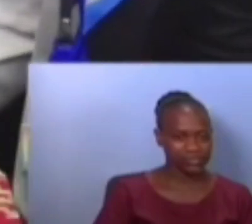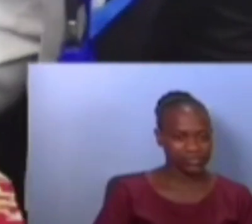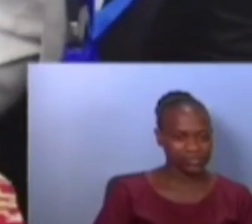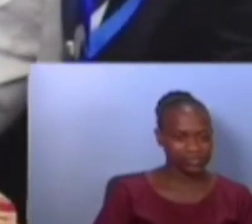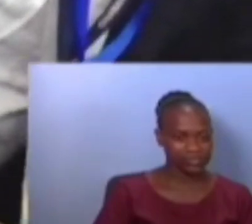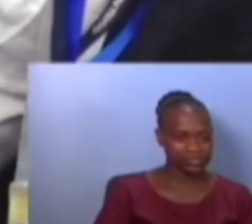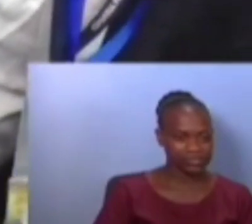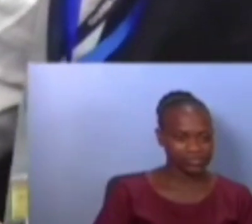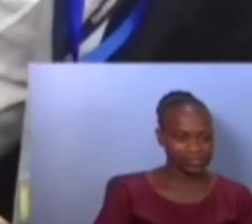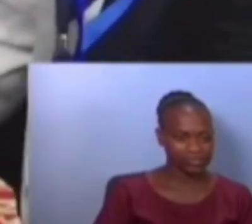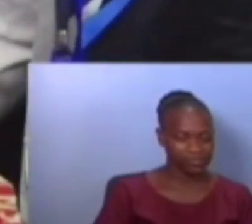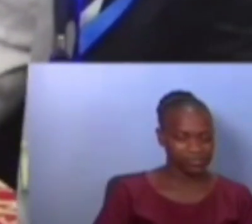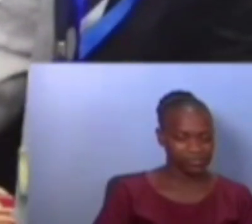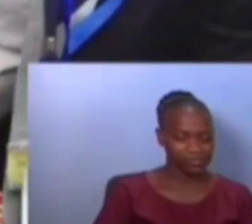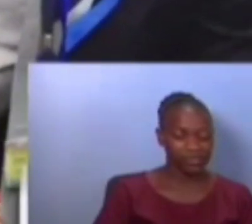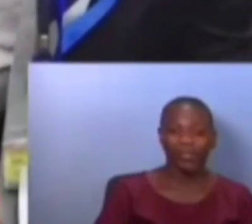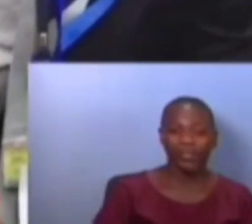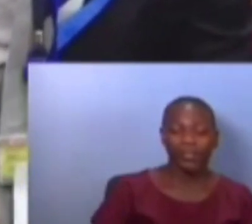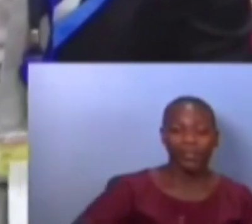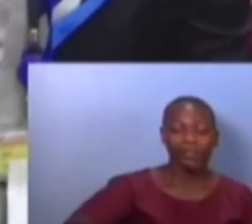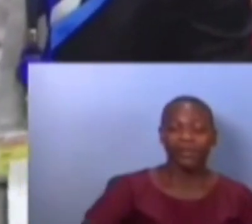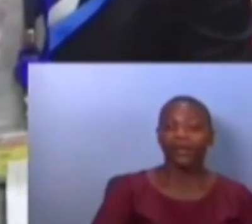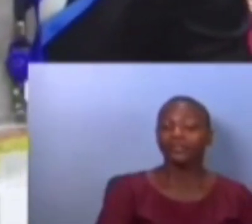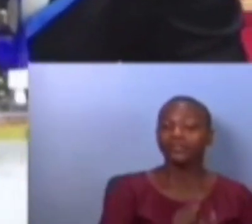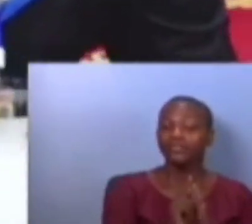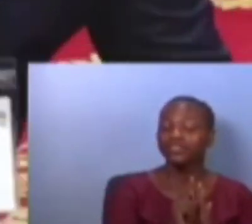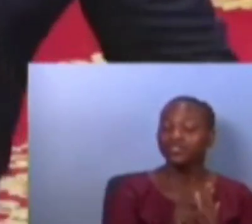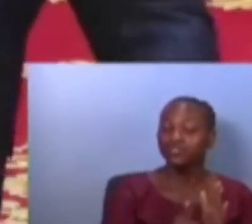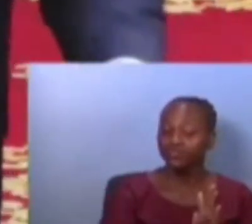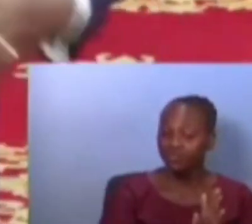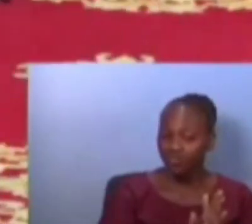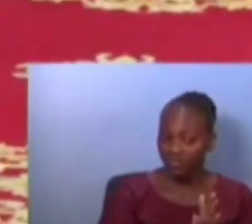The rules of the House,